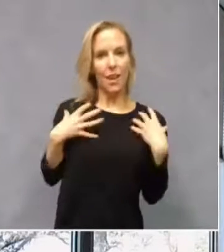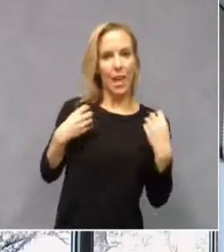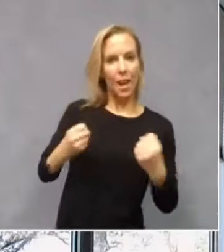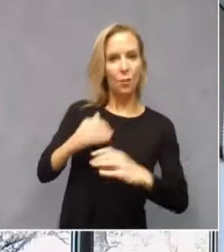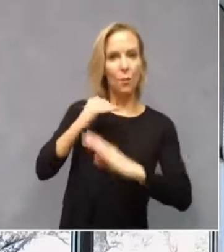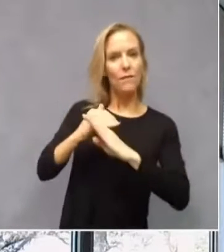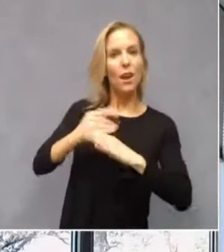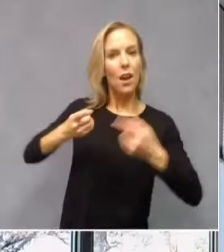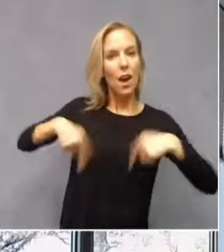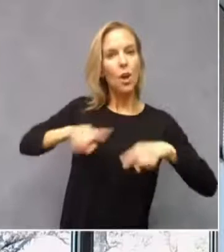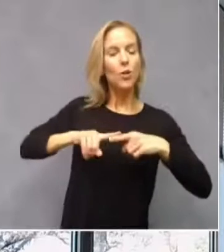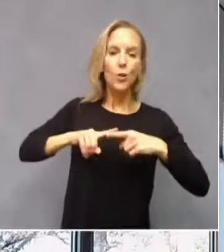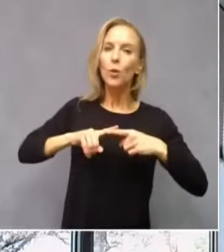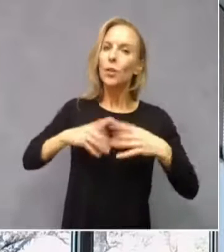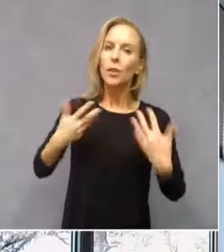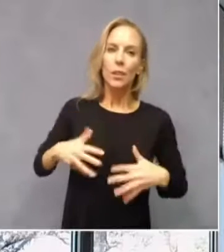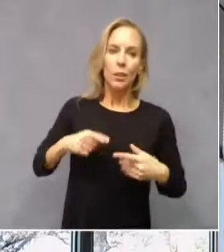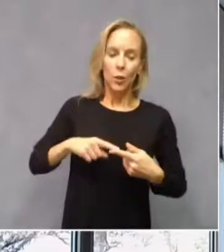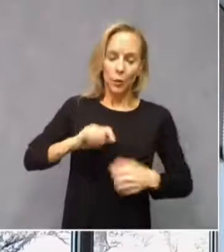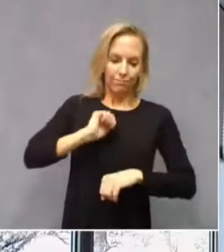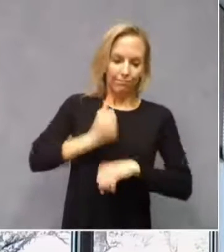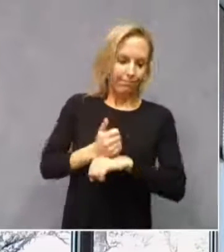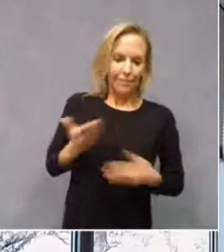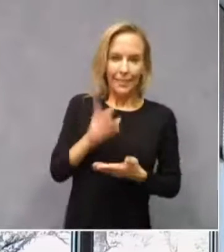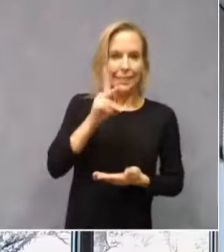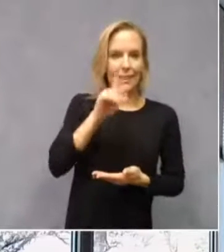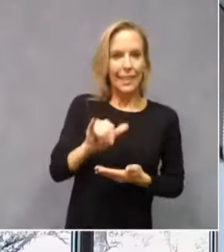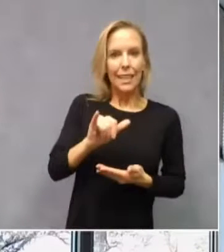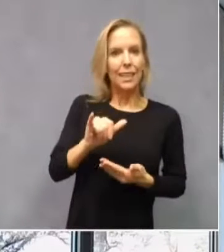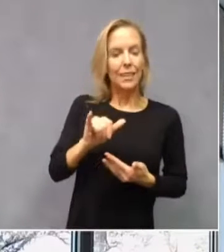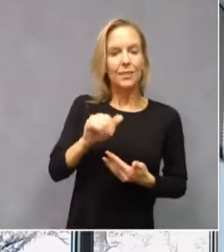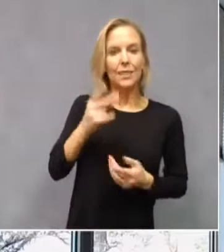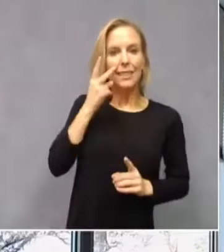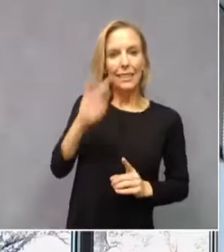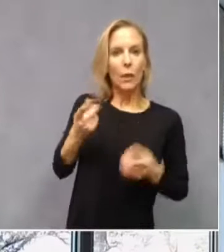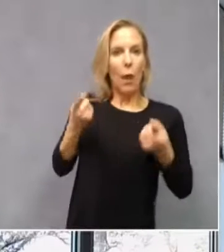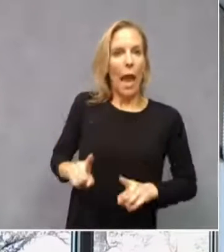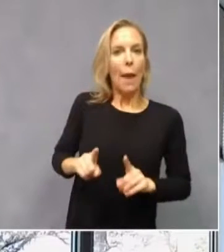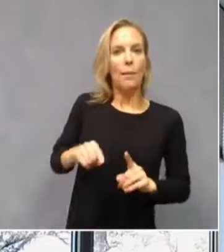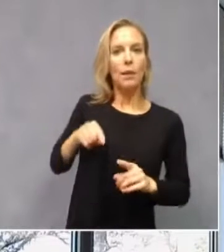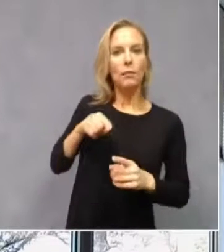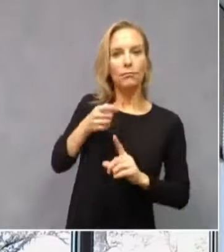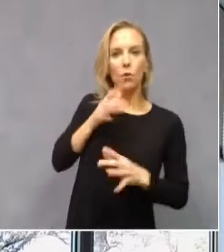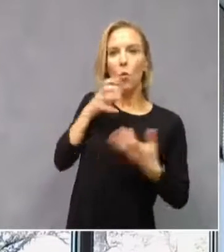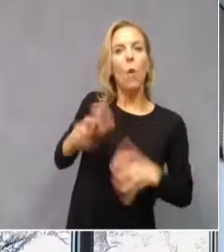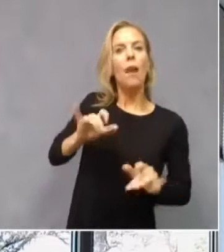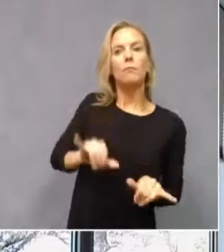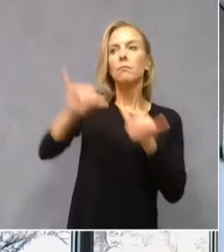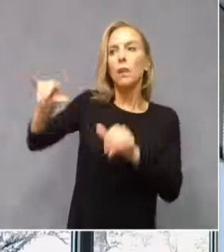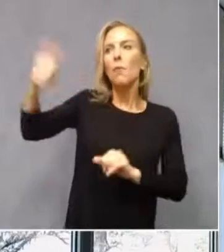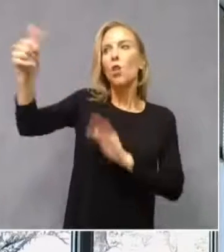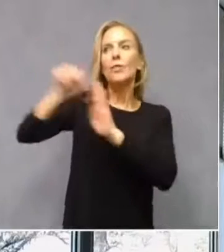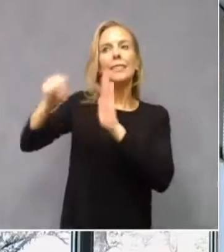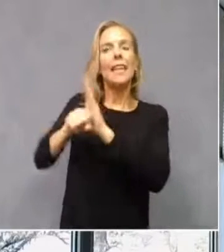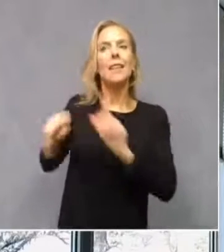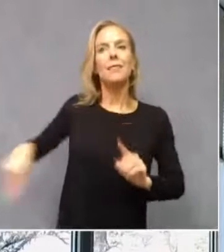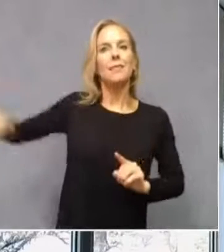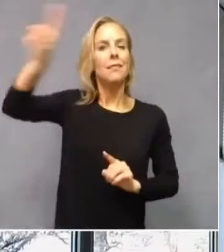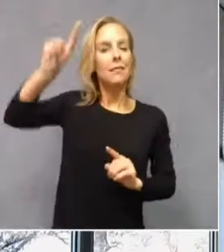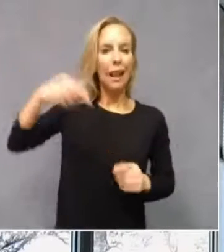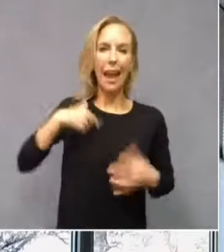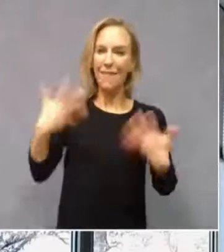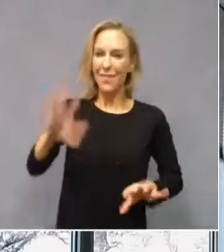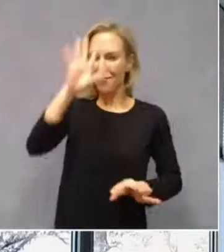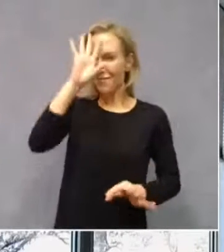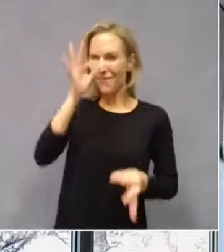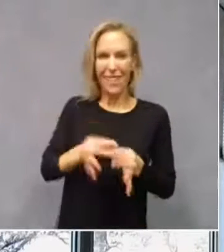the calamity here in Kentucky that is unfolding in states around the nation. You can do it. I have faith in you.